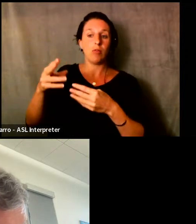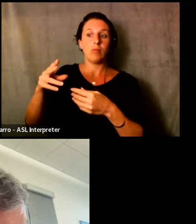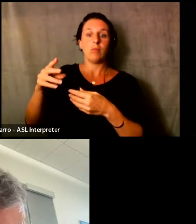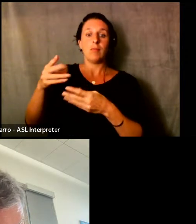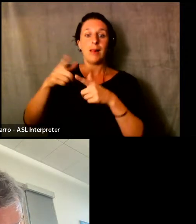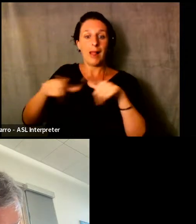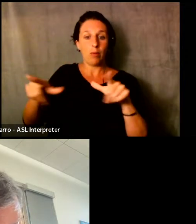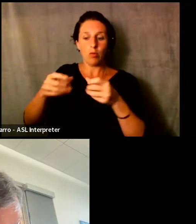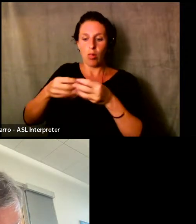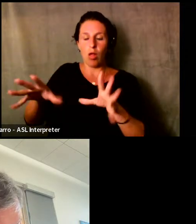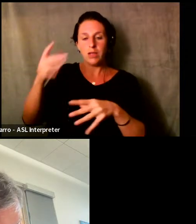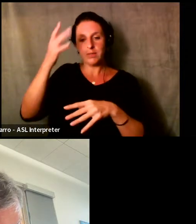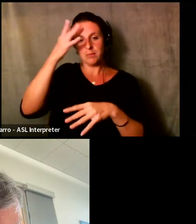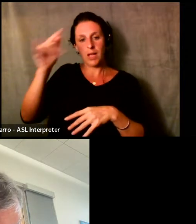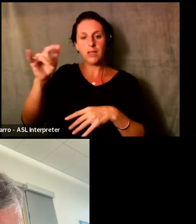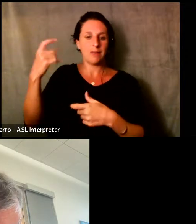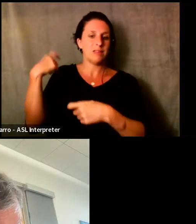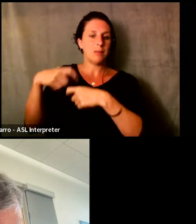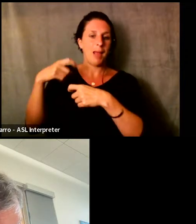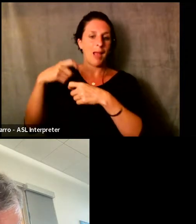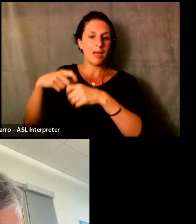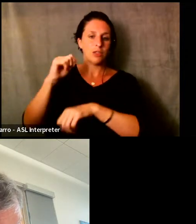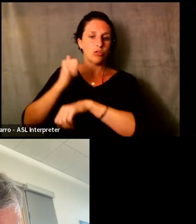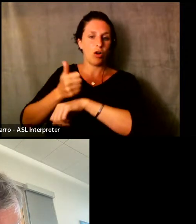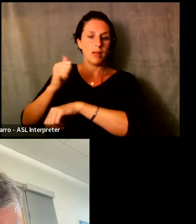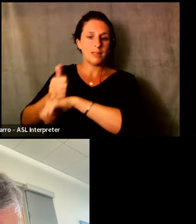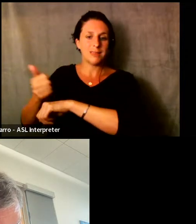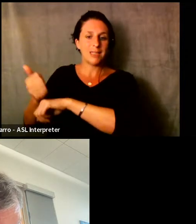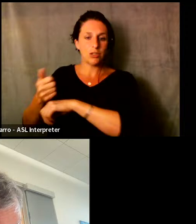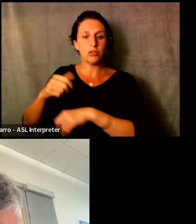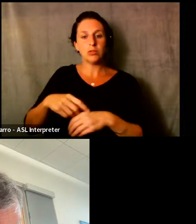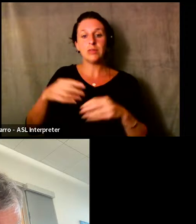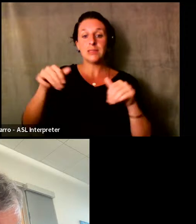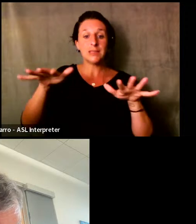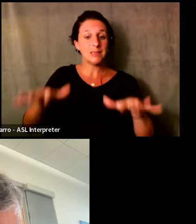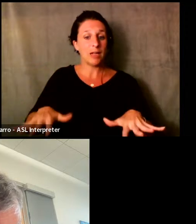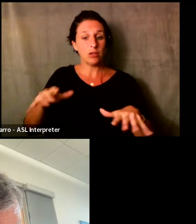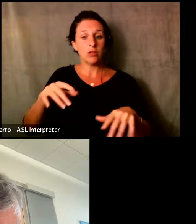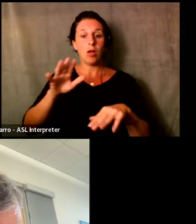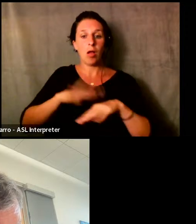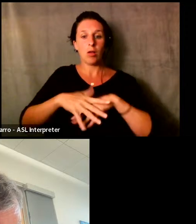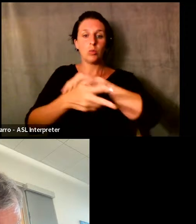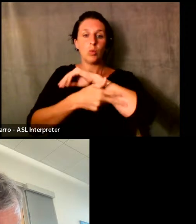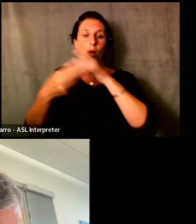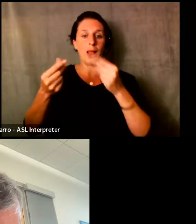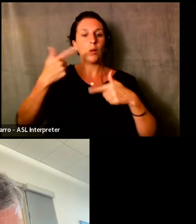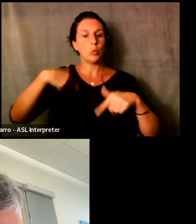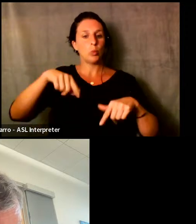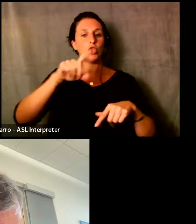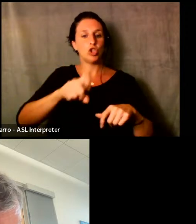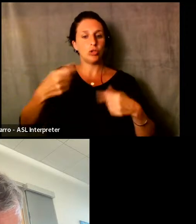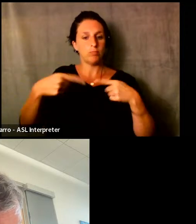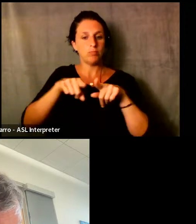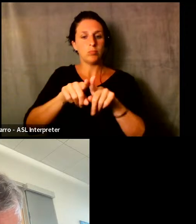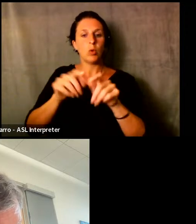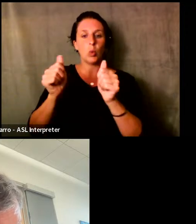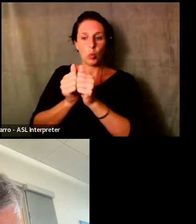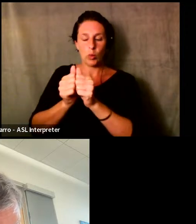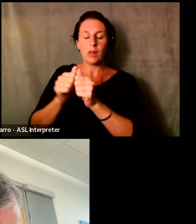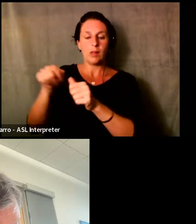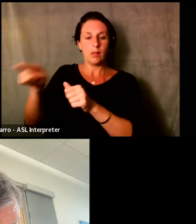of Spanish colonization. As settlers on stolen land of the peninsula, we should be alongside with the